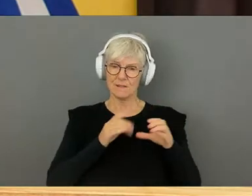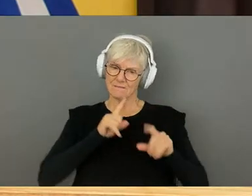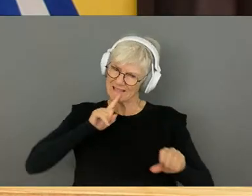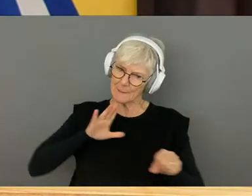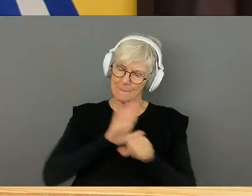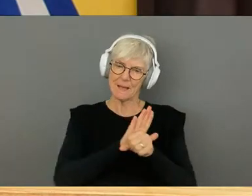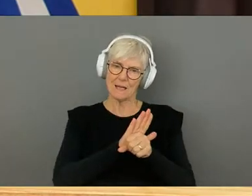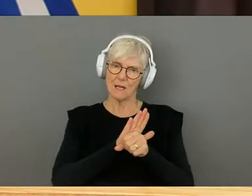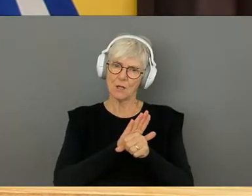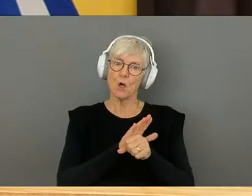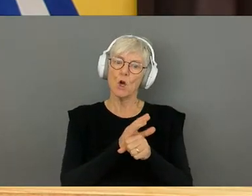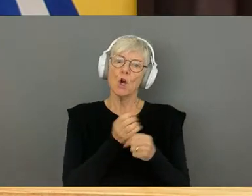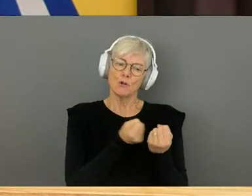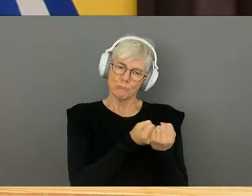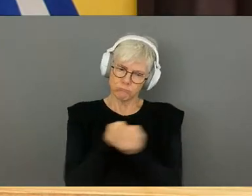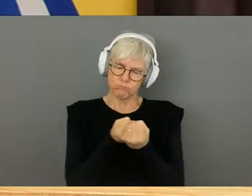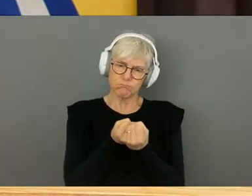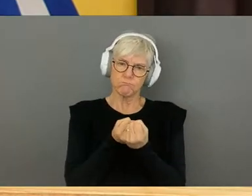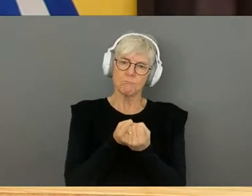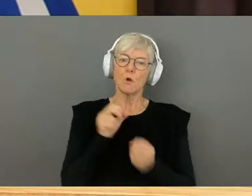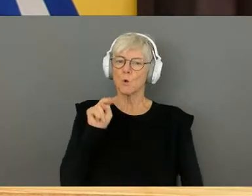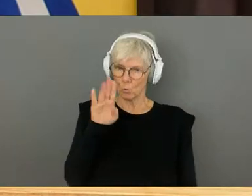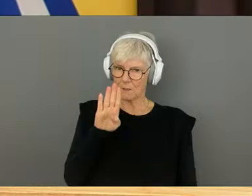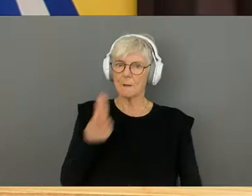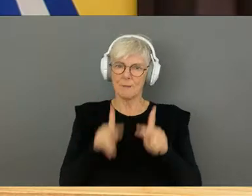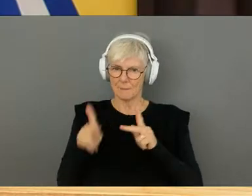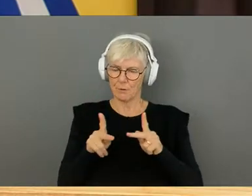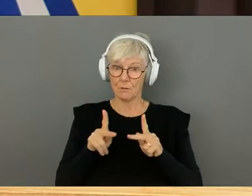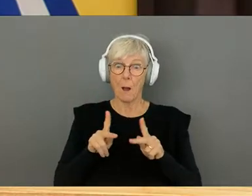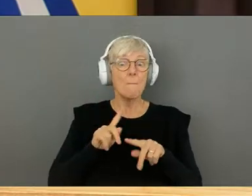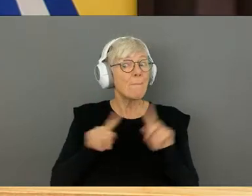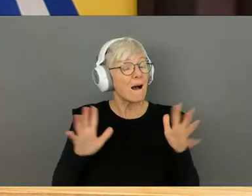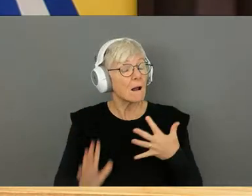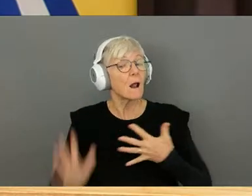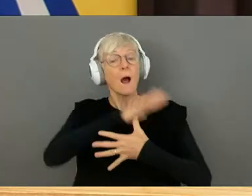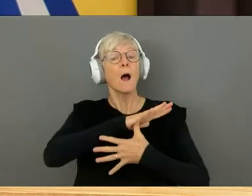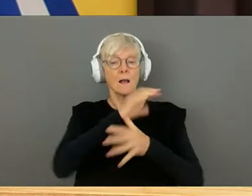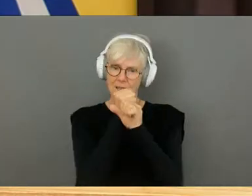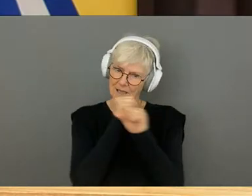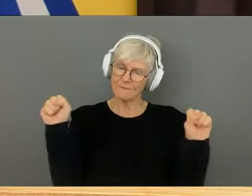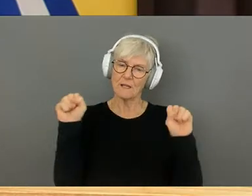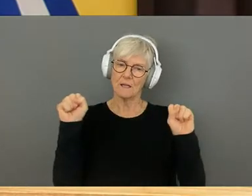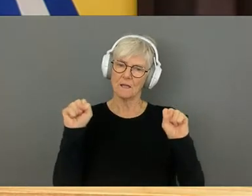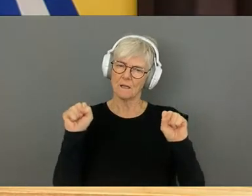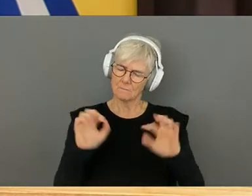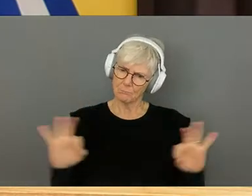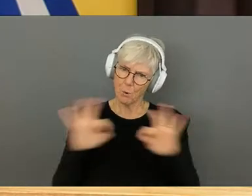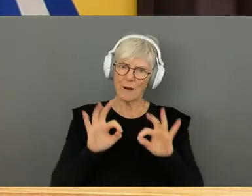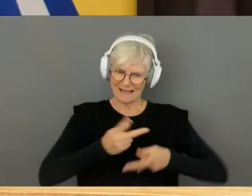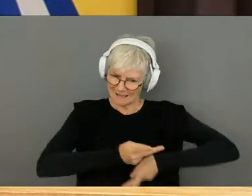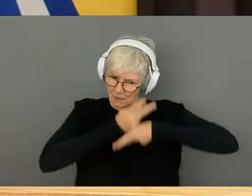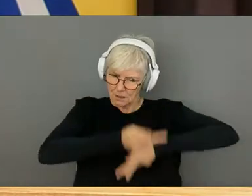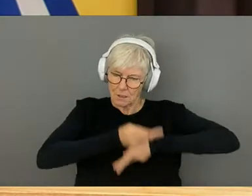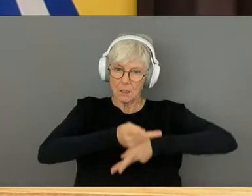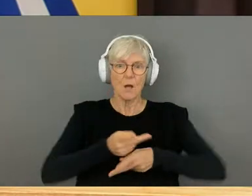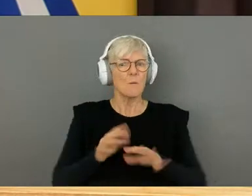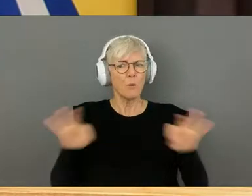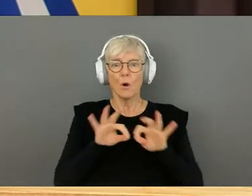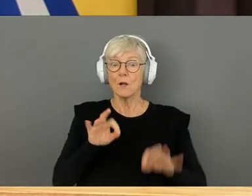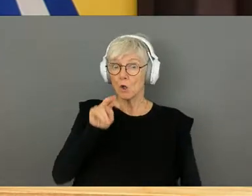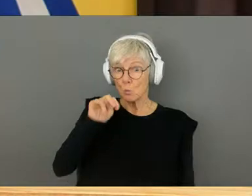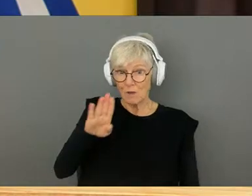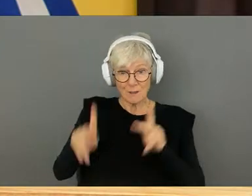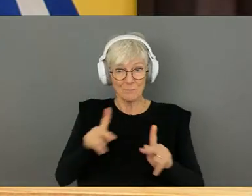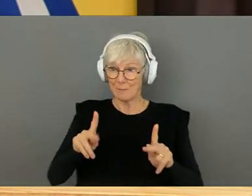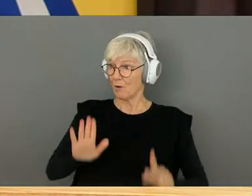and it's unwavering. Safety is at the heart of everything we do, and we want to ensure New Brunswickers are safe too. So